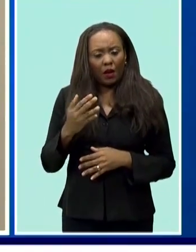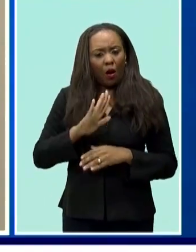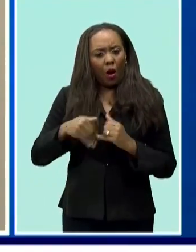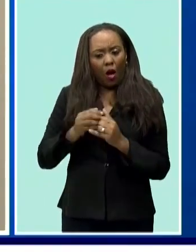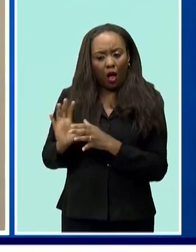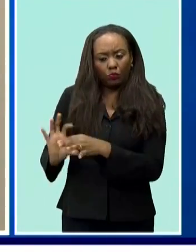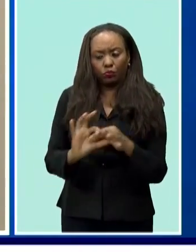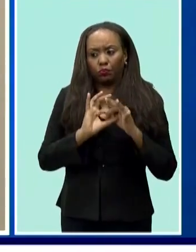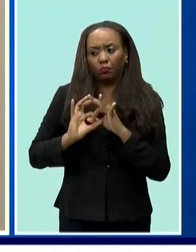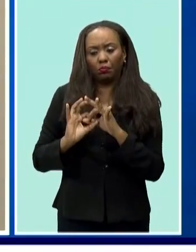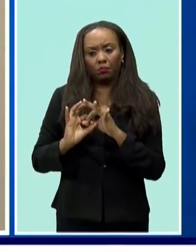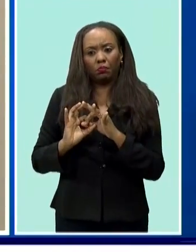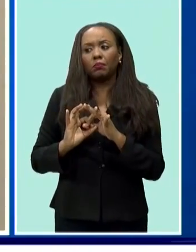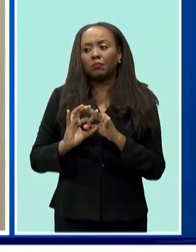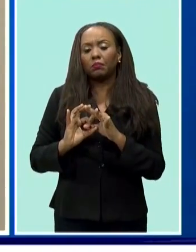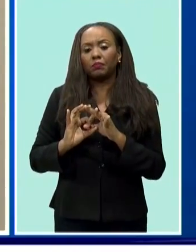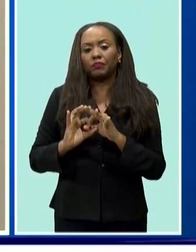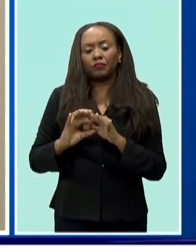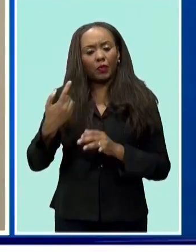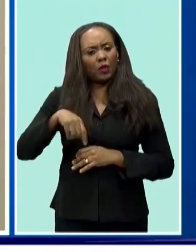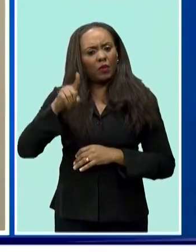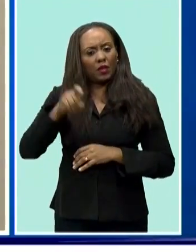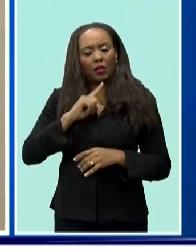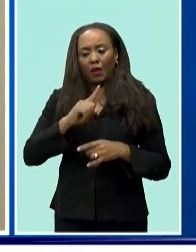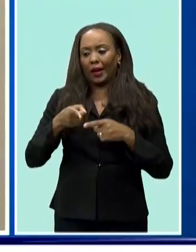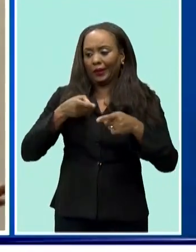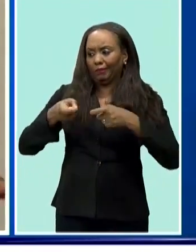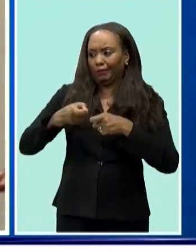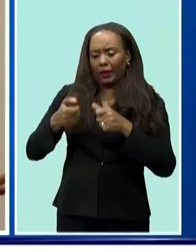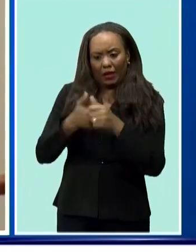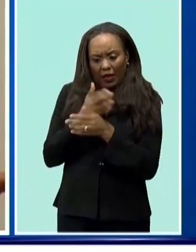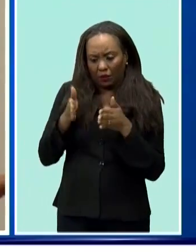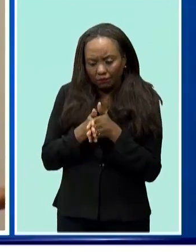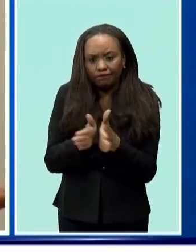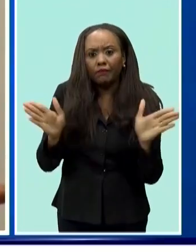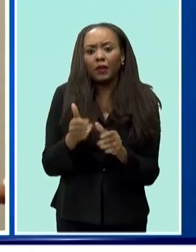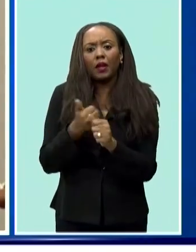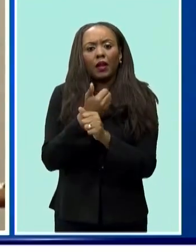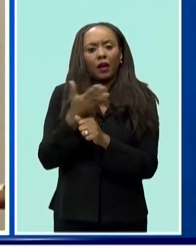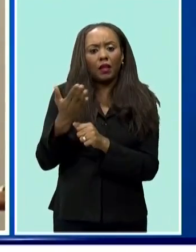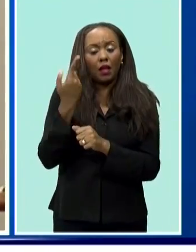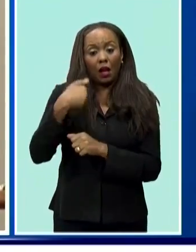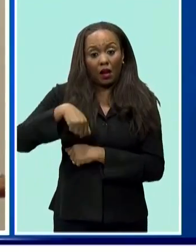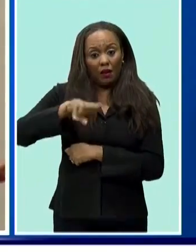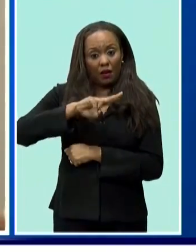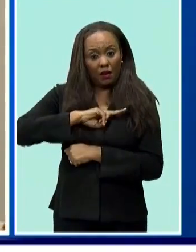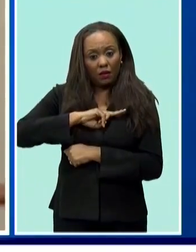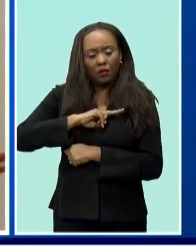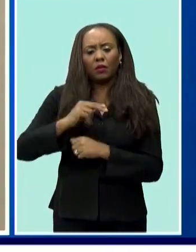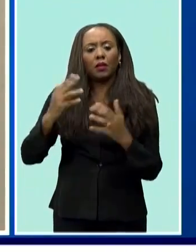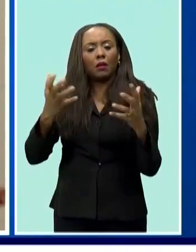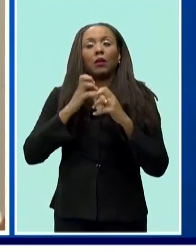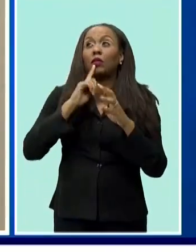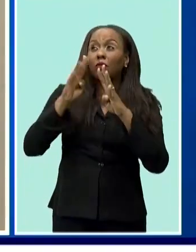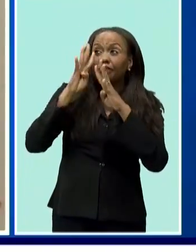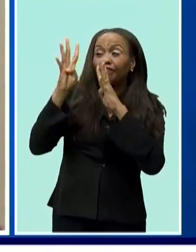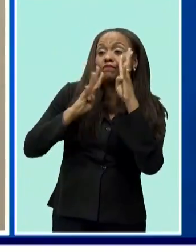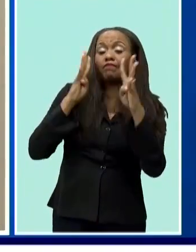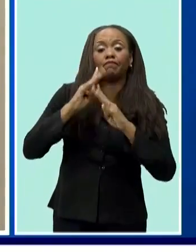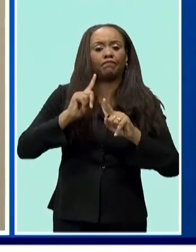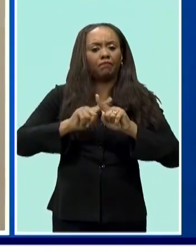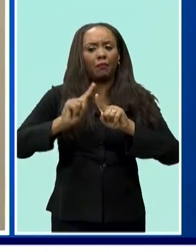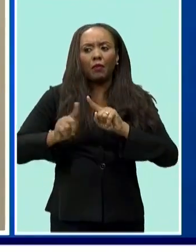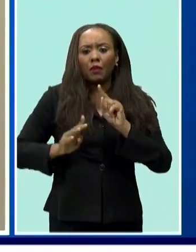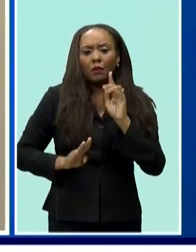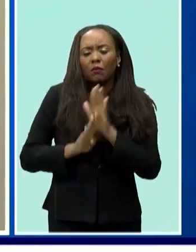we need to manage in order to be able to expand the platform base, to create the growth opportunities